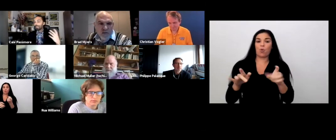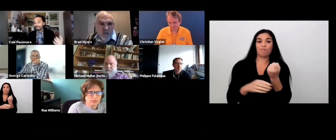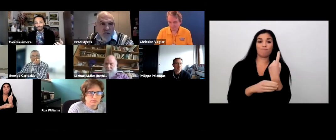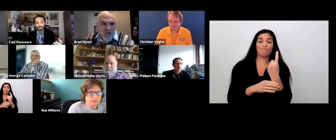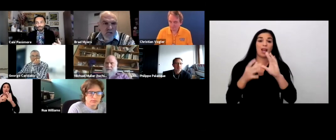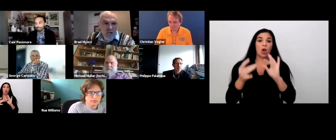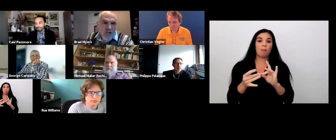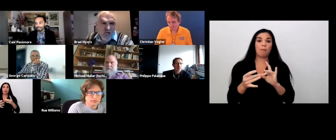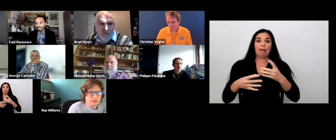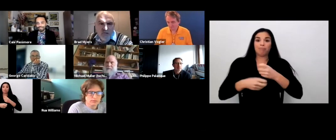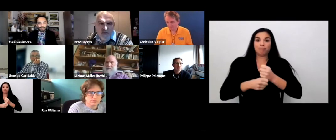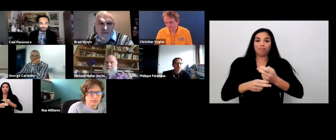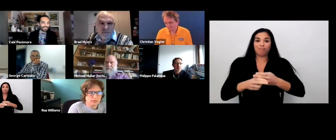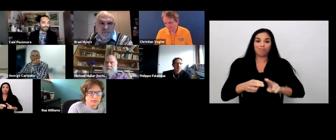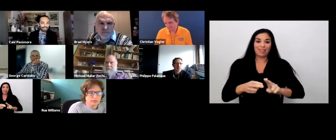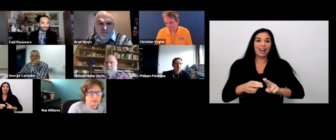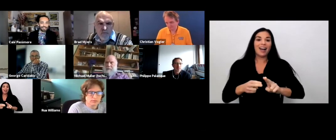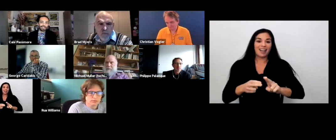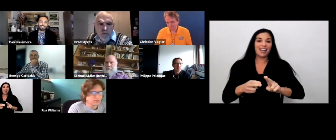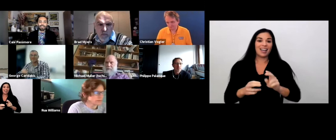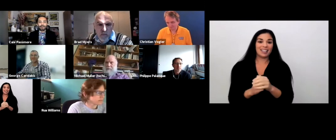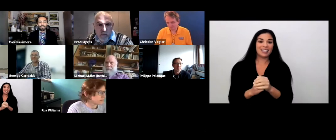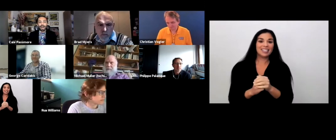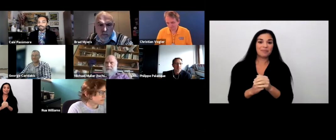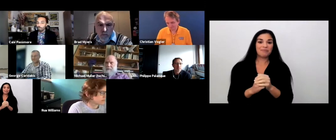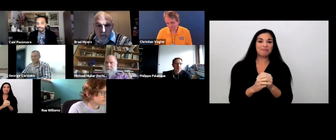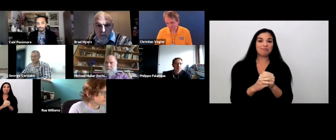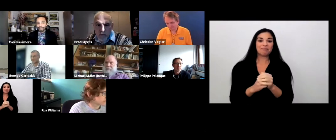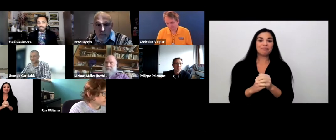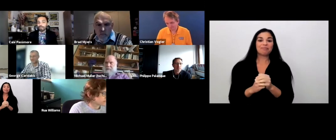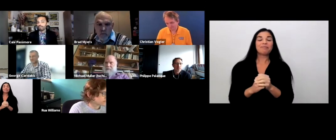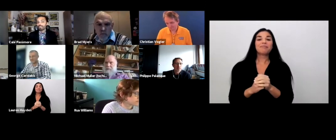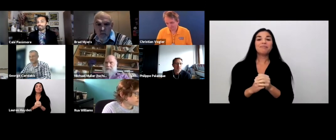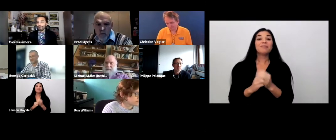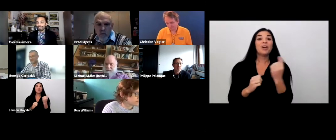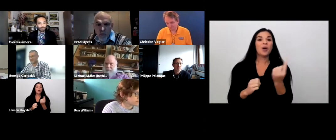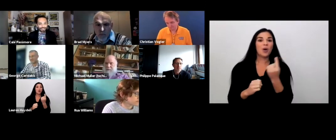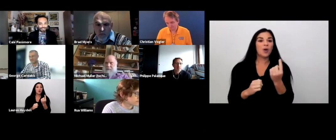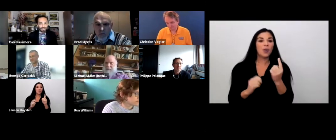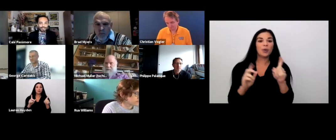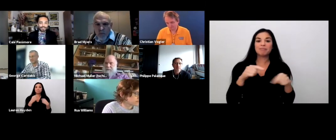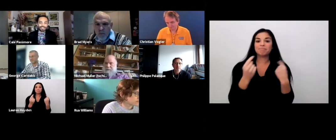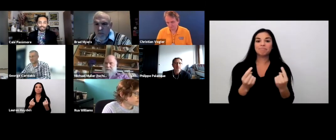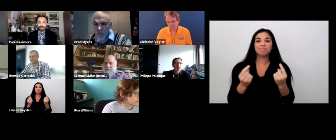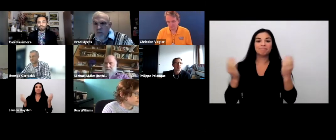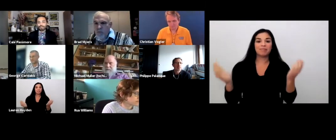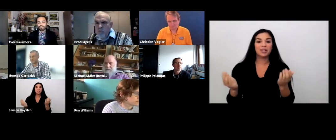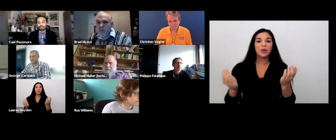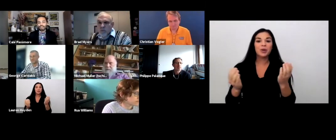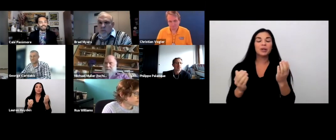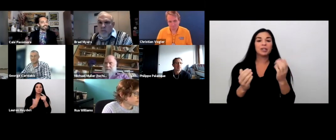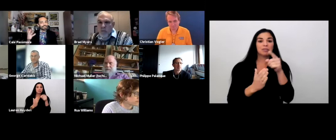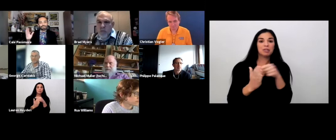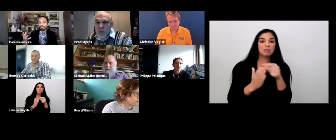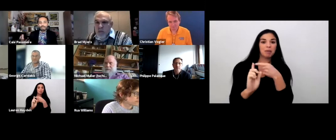to make space for other people during this little session here. As always, we encourage constructive criticism and critique, but in doing